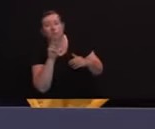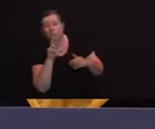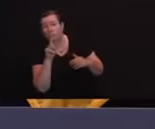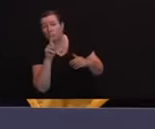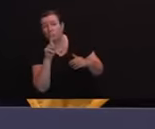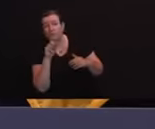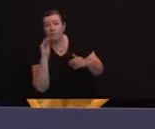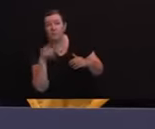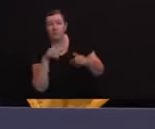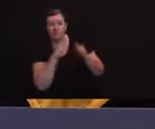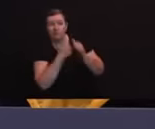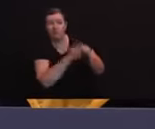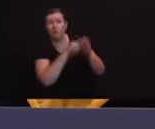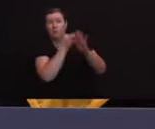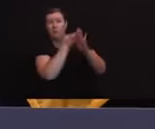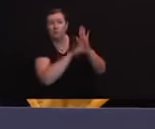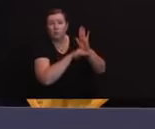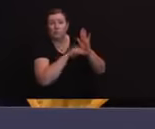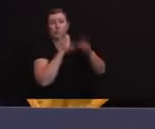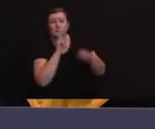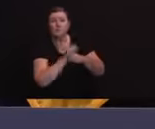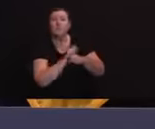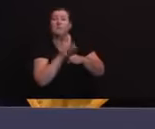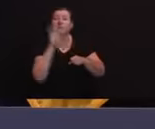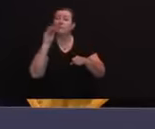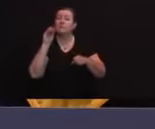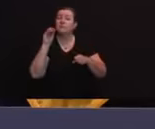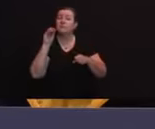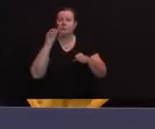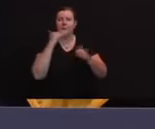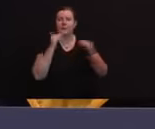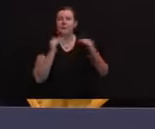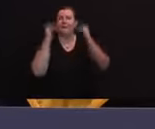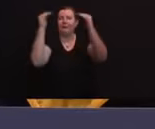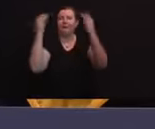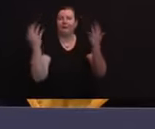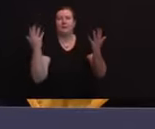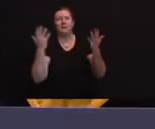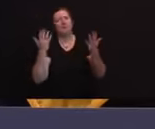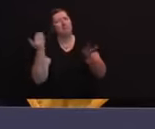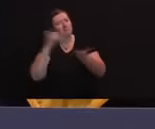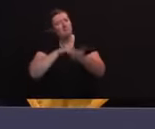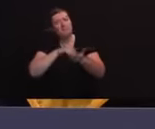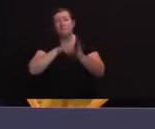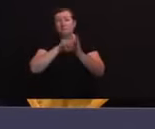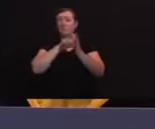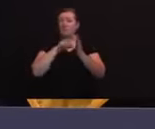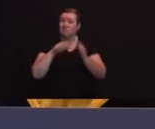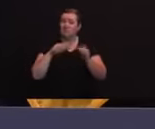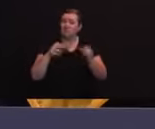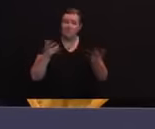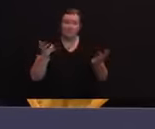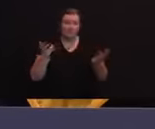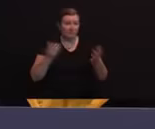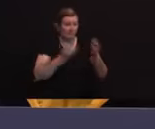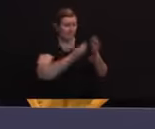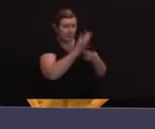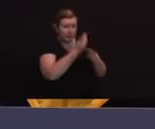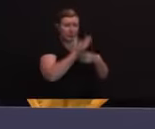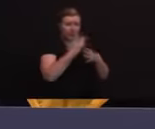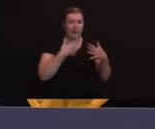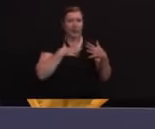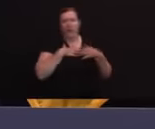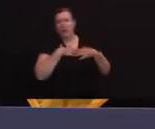to be. You know, we had a fear of the unknown. None of us had ever lived through this in the spring. And now we've got